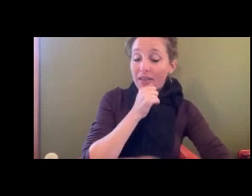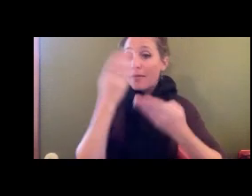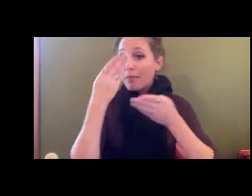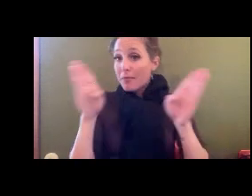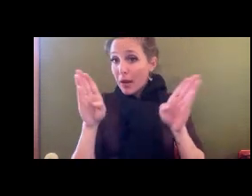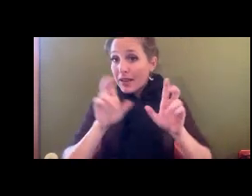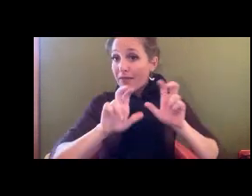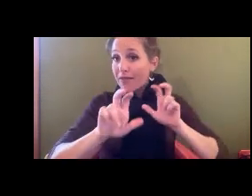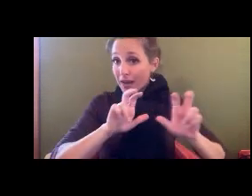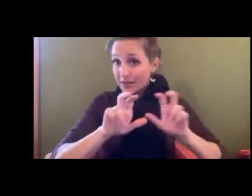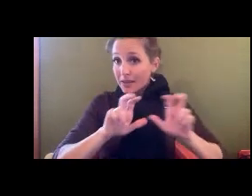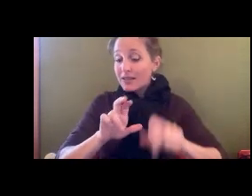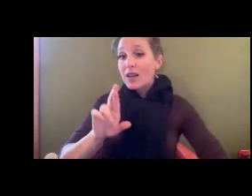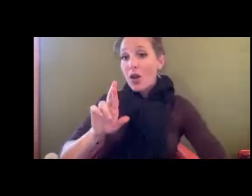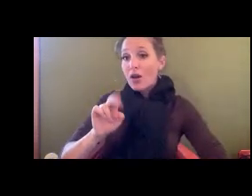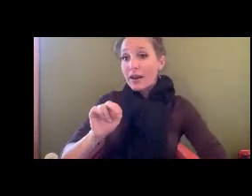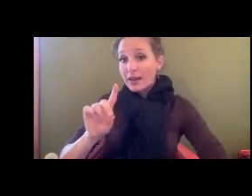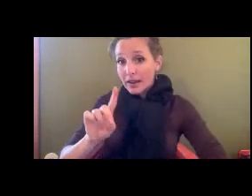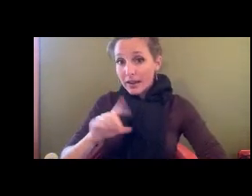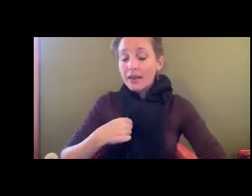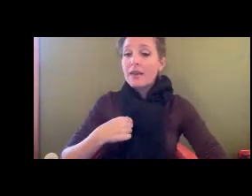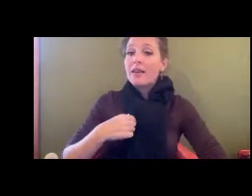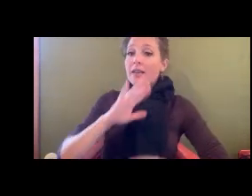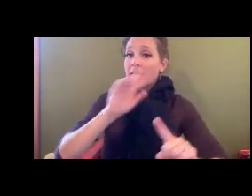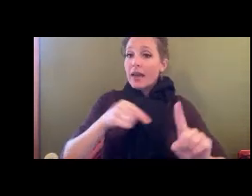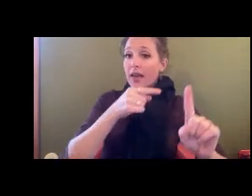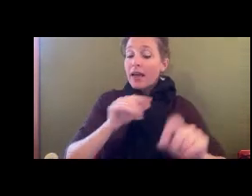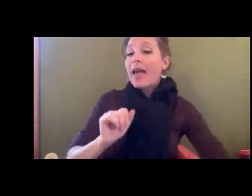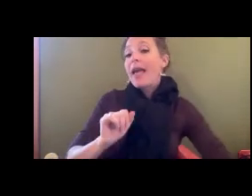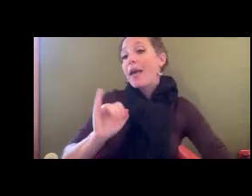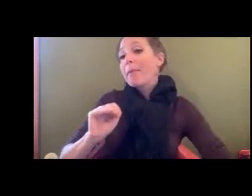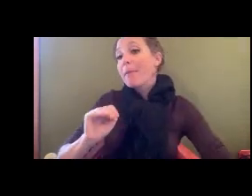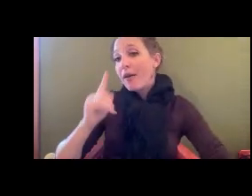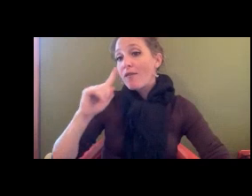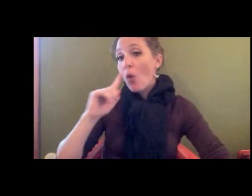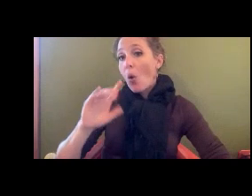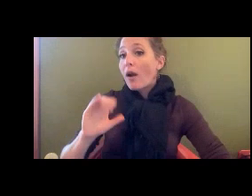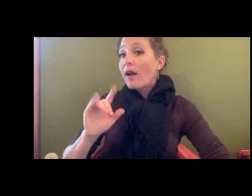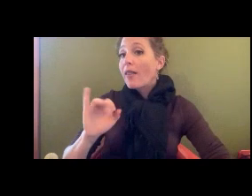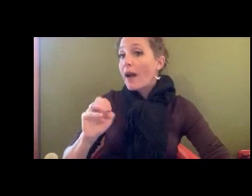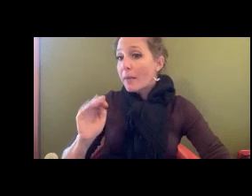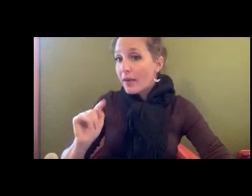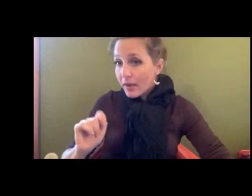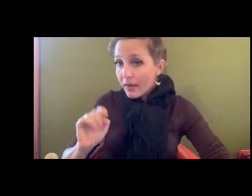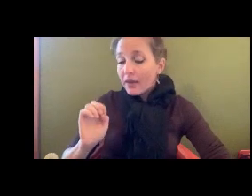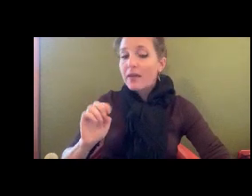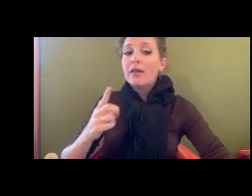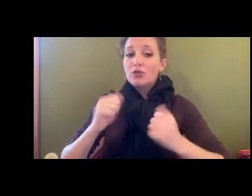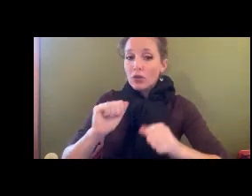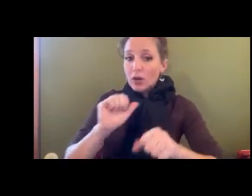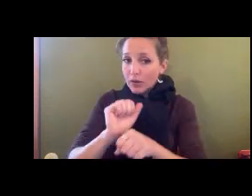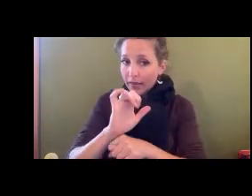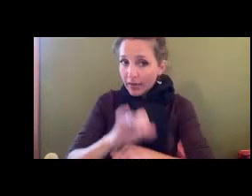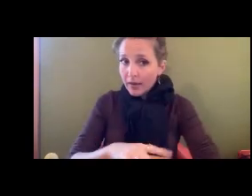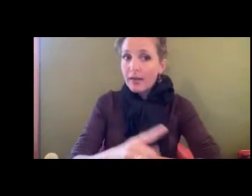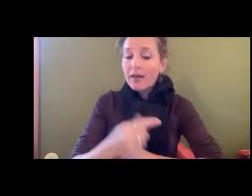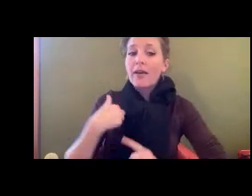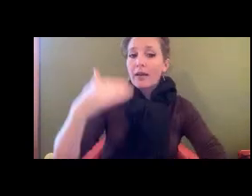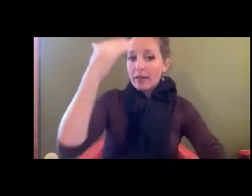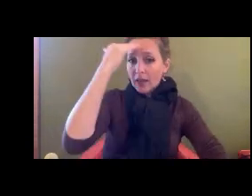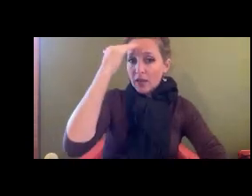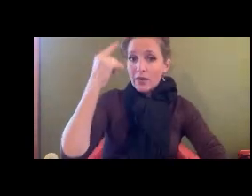one of the areas that the Aim for Climate is trying to increase. The dissemination of knowledge and evolving expertise of